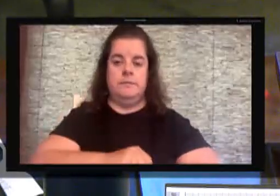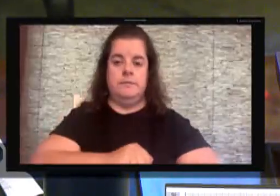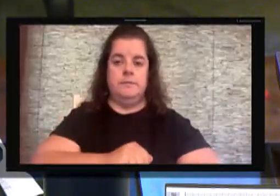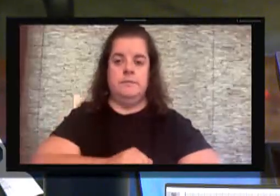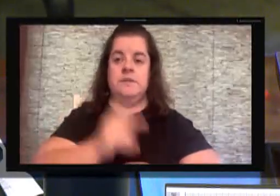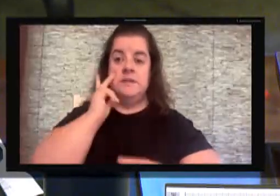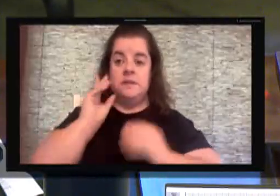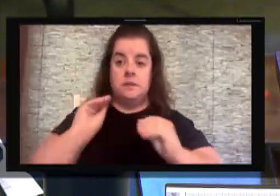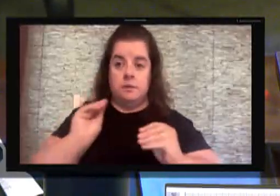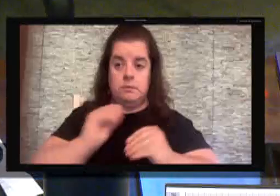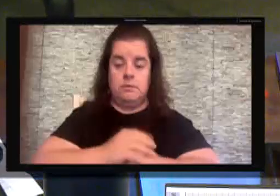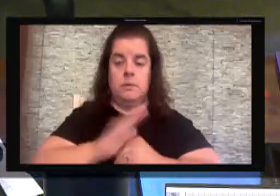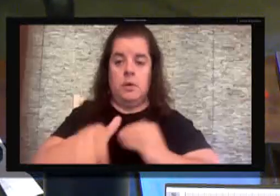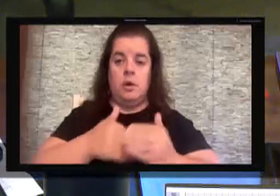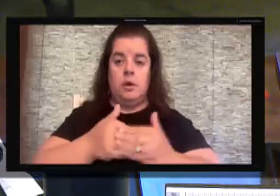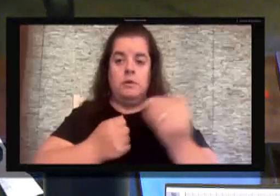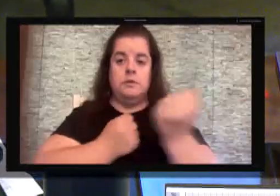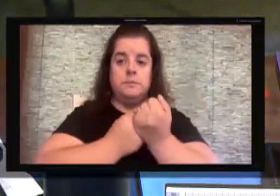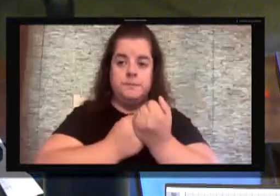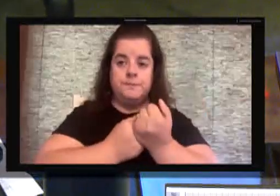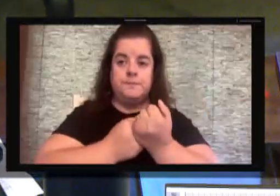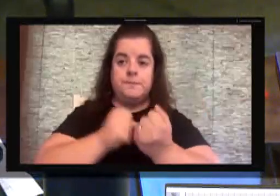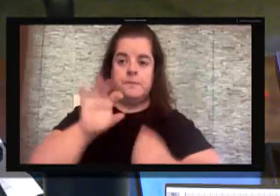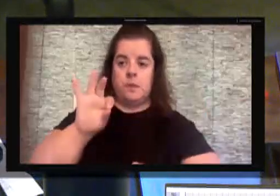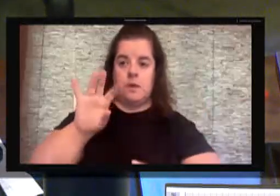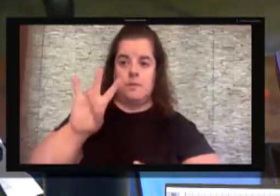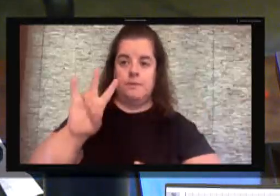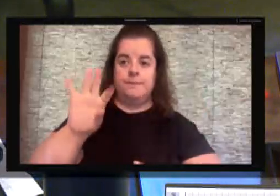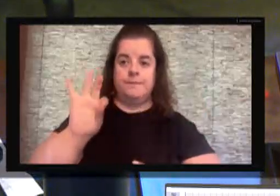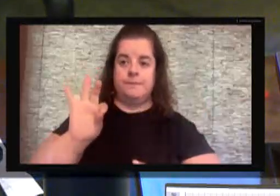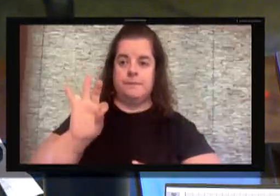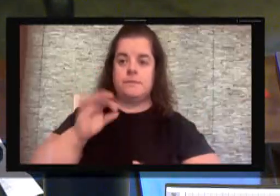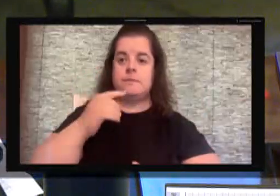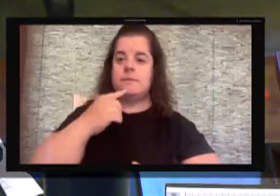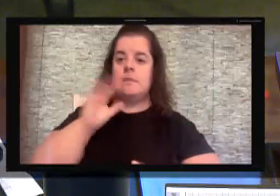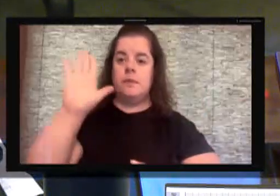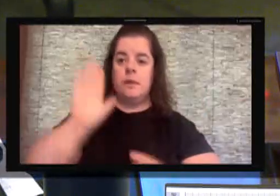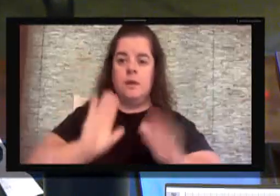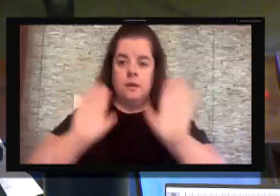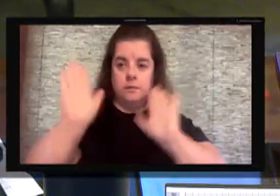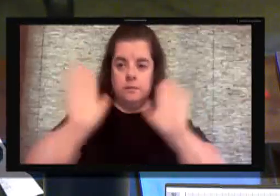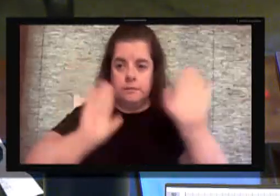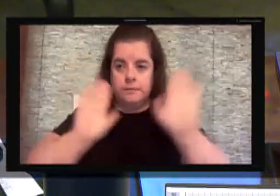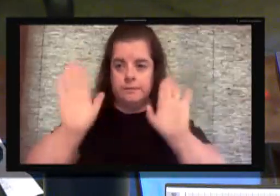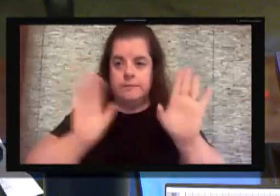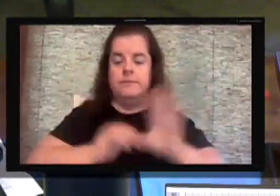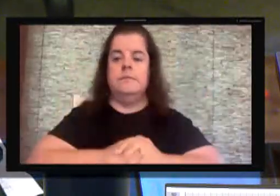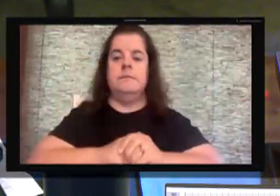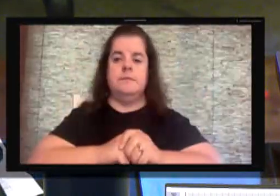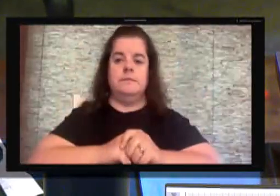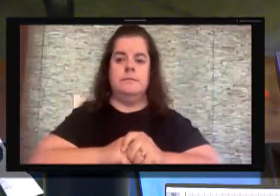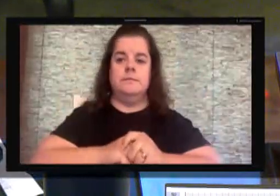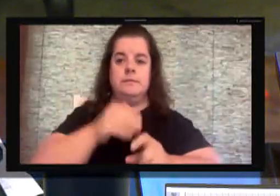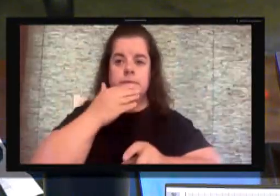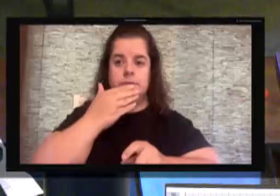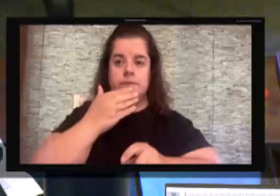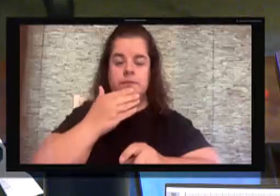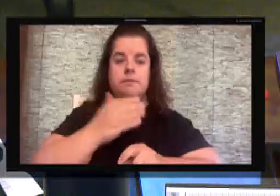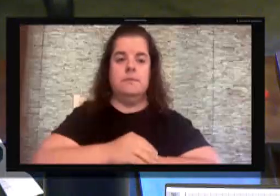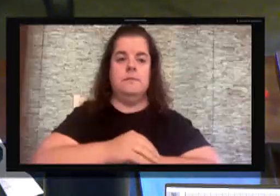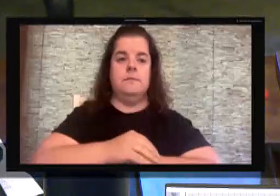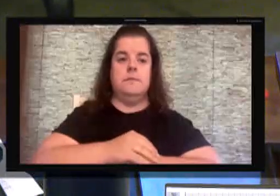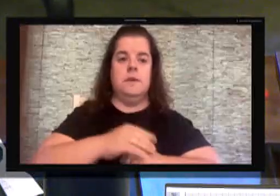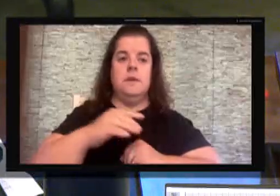Seeing none, all those in favor of Bill 979, please indicate by saying aye. Aye. Aye. Aye. Aye. Thank you. Yep. Thank you.